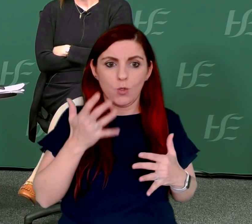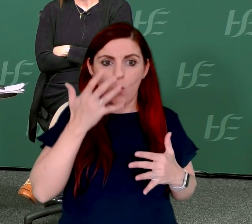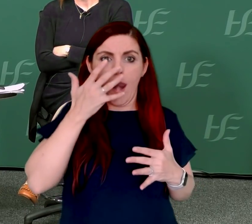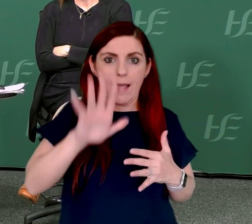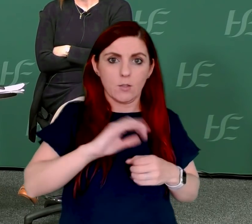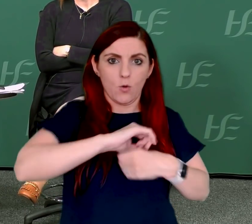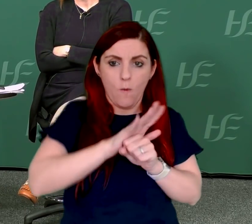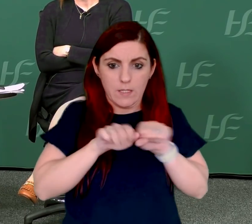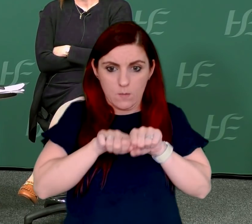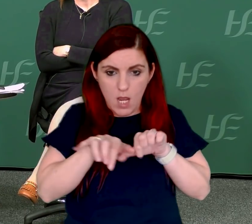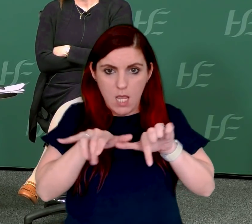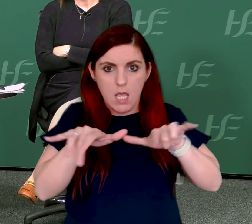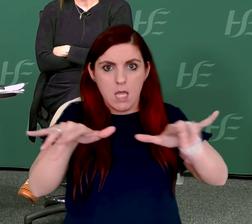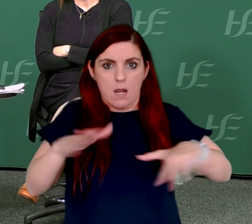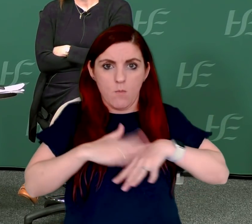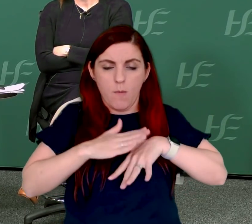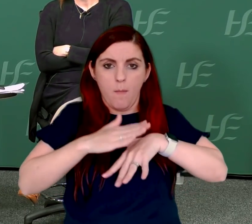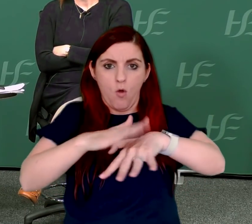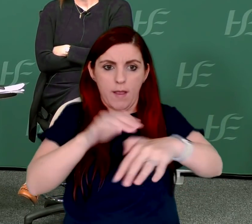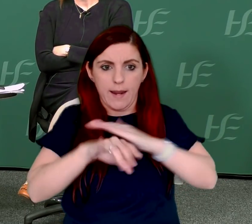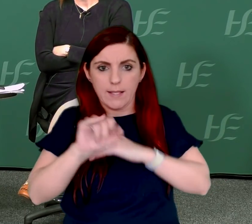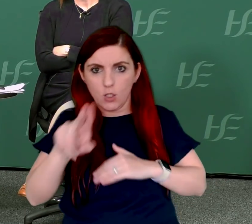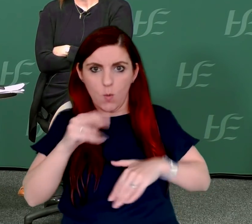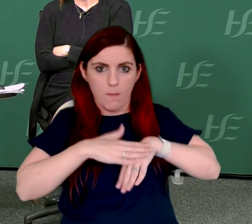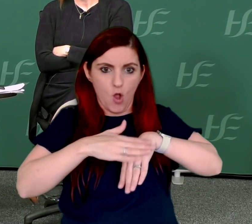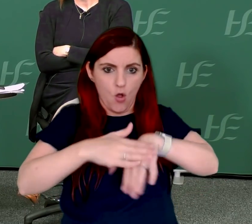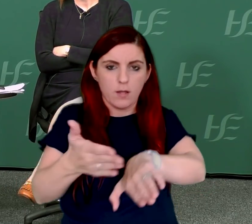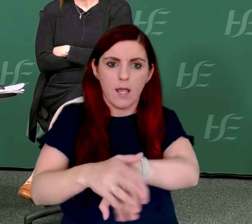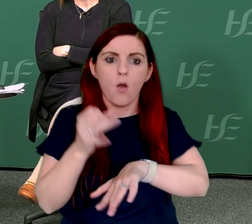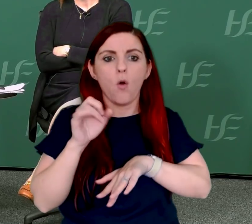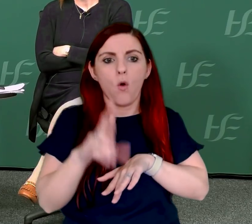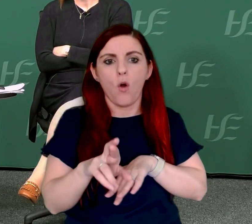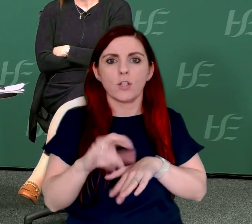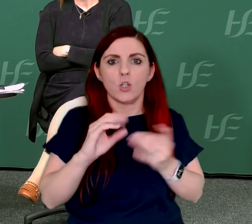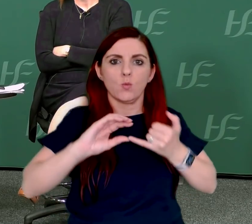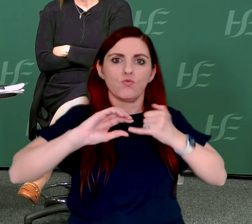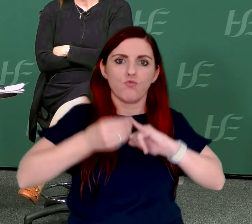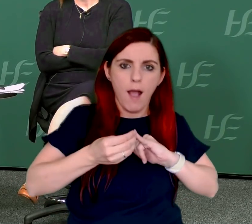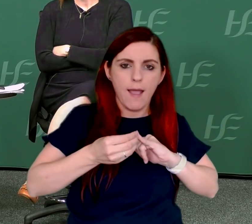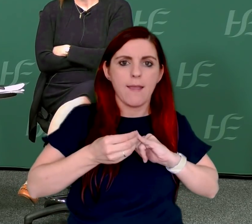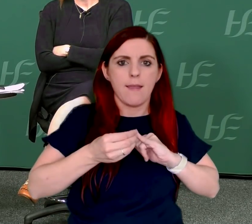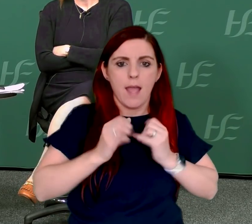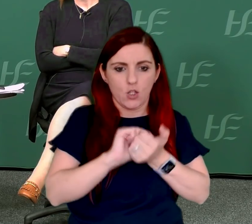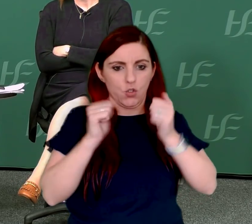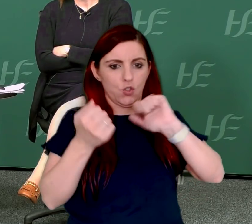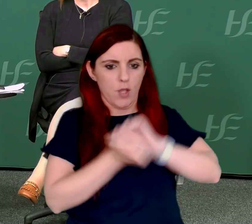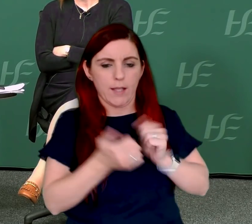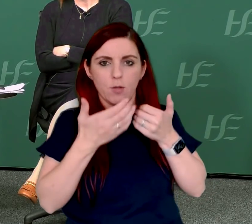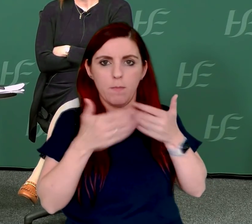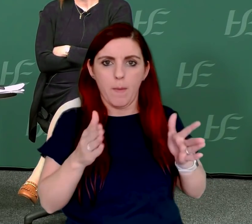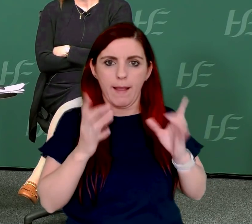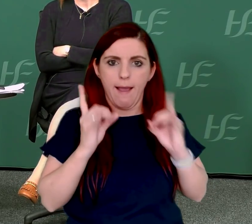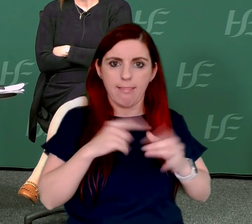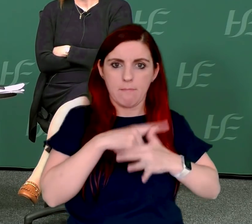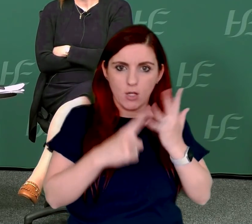end up in ICU and more mortality? Or do you try adopt the public health measures, which we're calling on today,